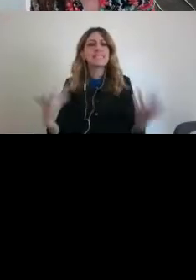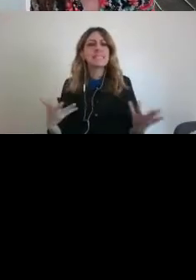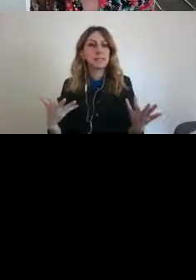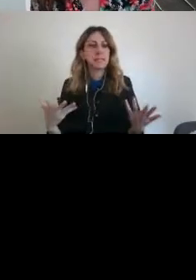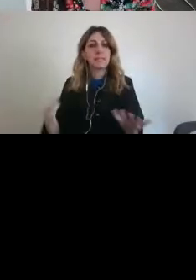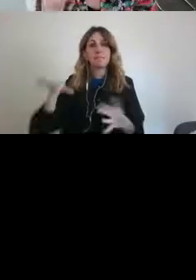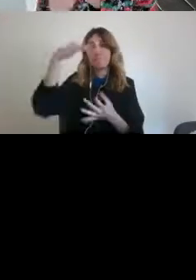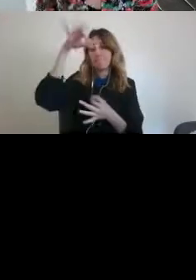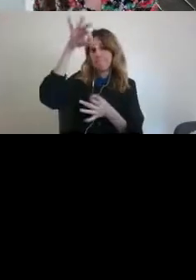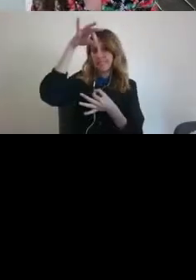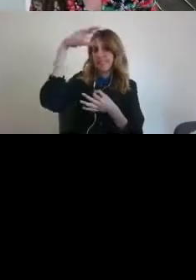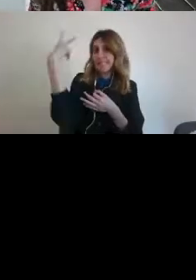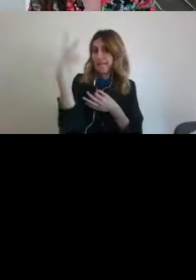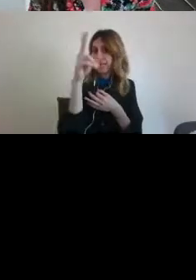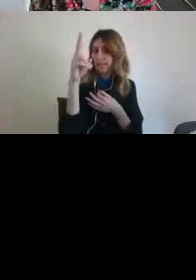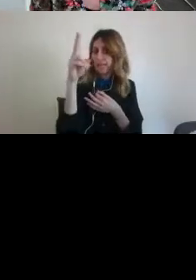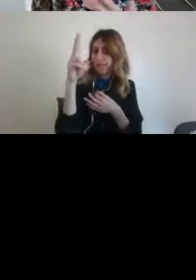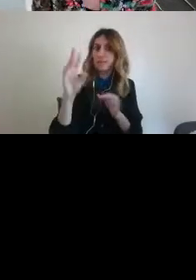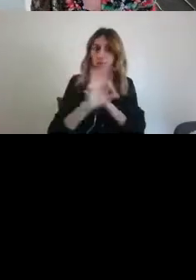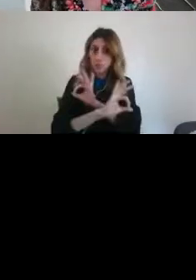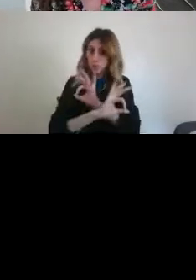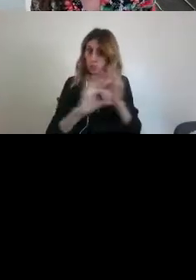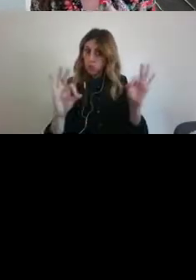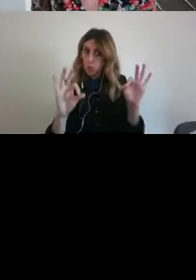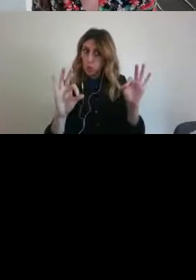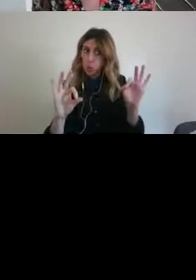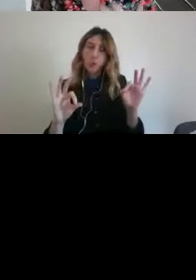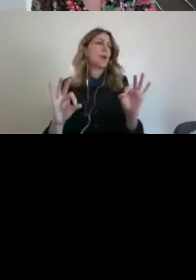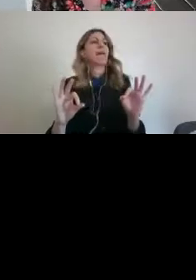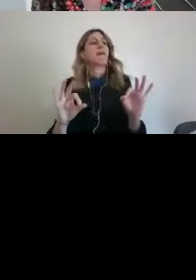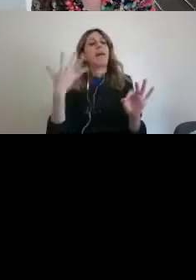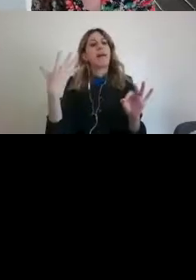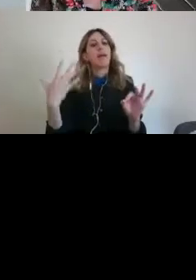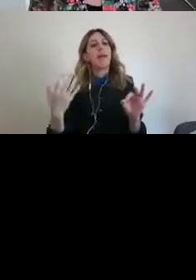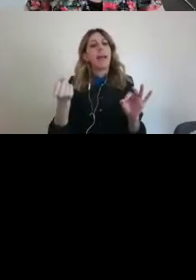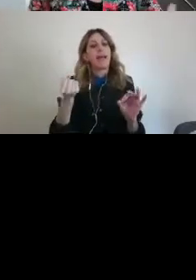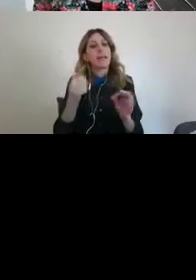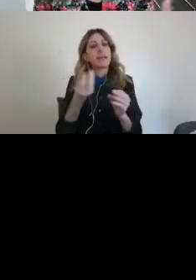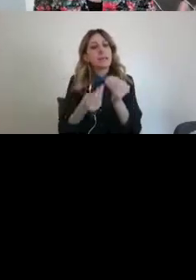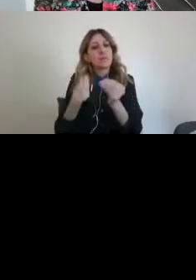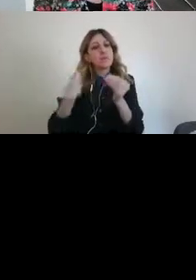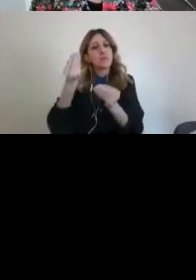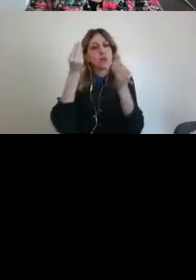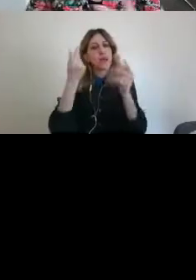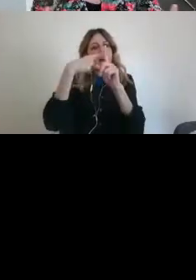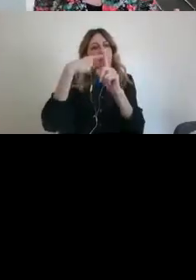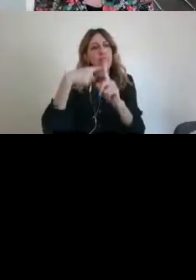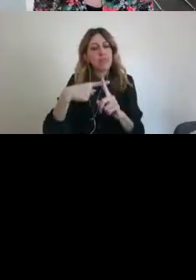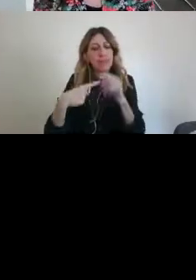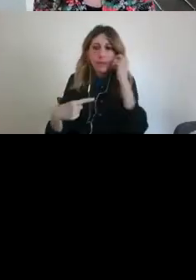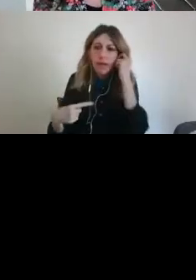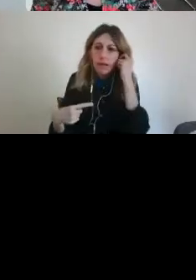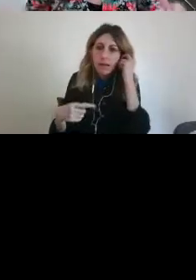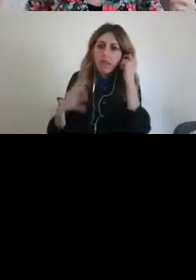is optimized. But it also has to do with the fact that the internet is changing and growing. All your sites have been around for